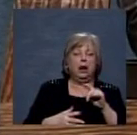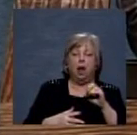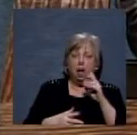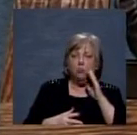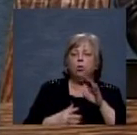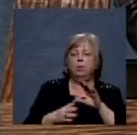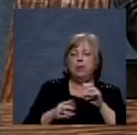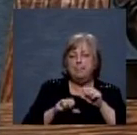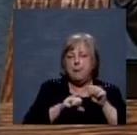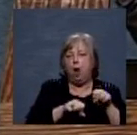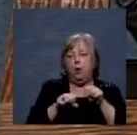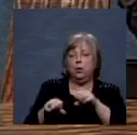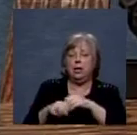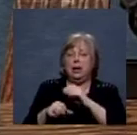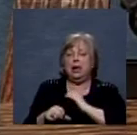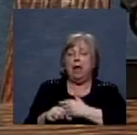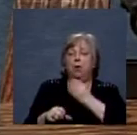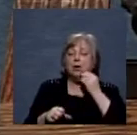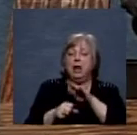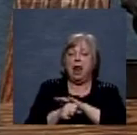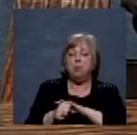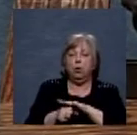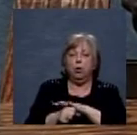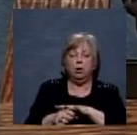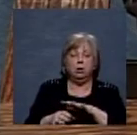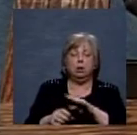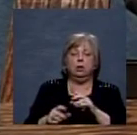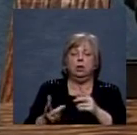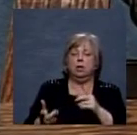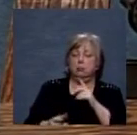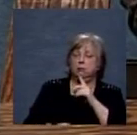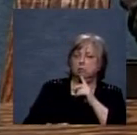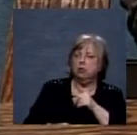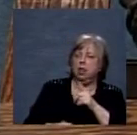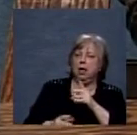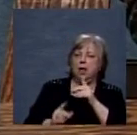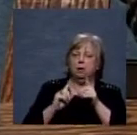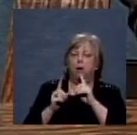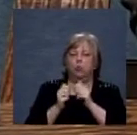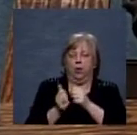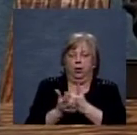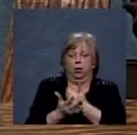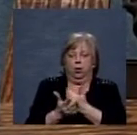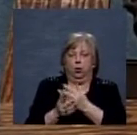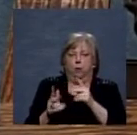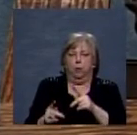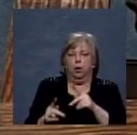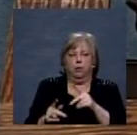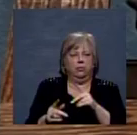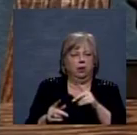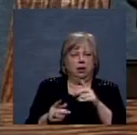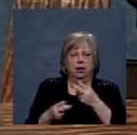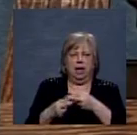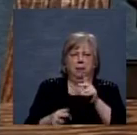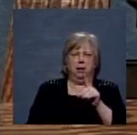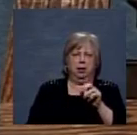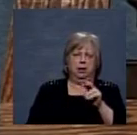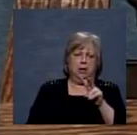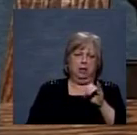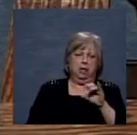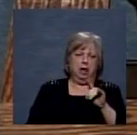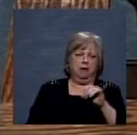neighborhoods. And I have, matter of fact, I talked to the new person who was overseer, David Jackson, and we